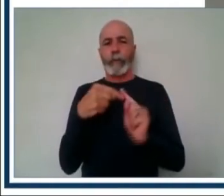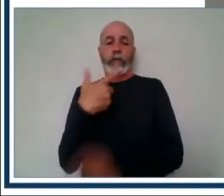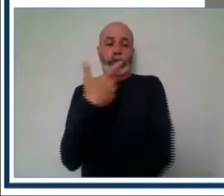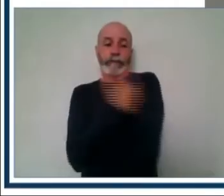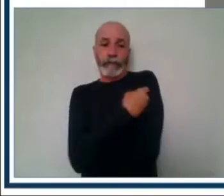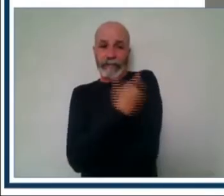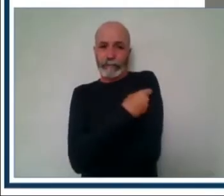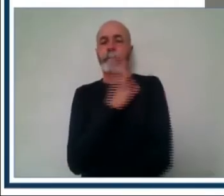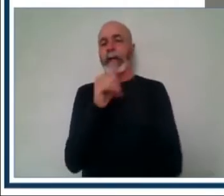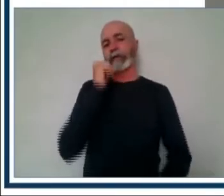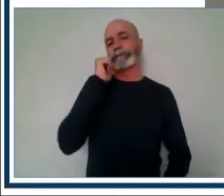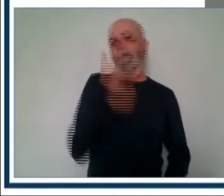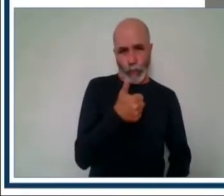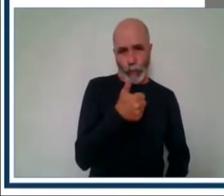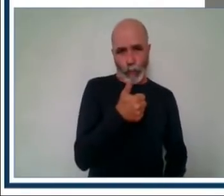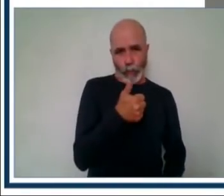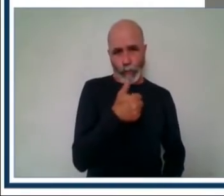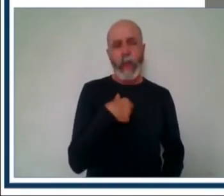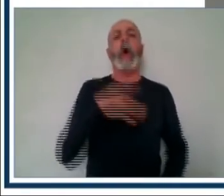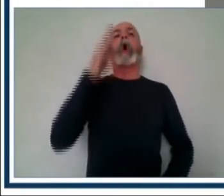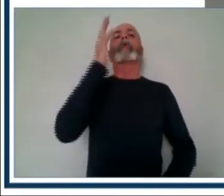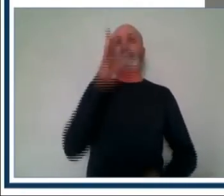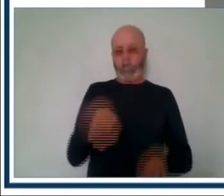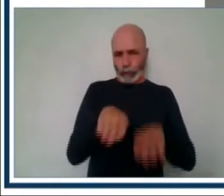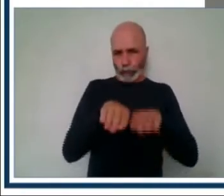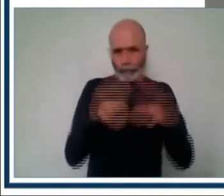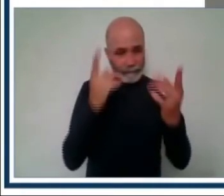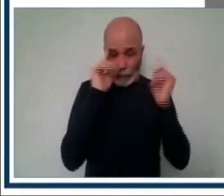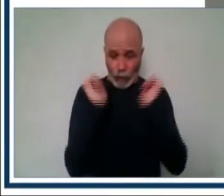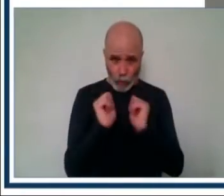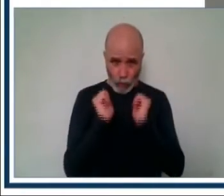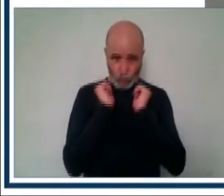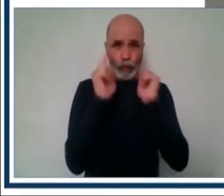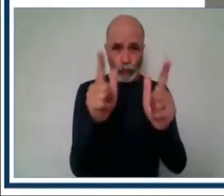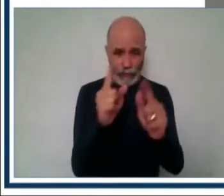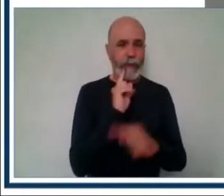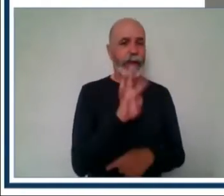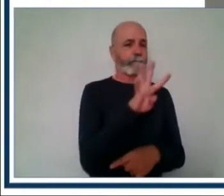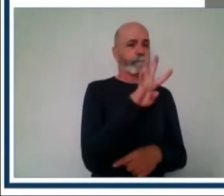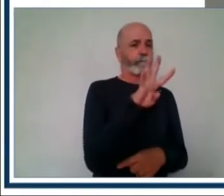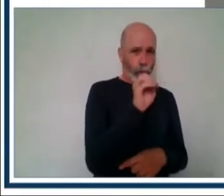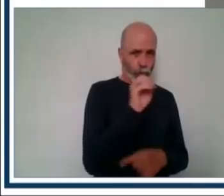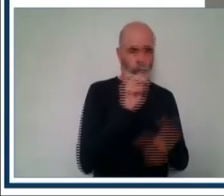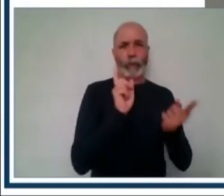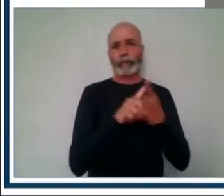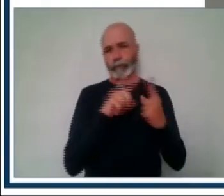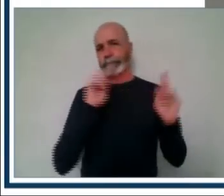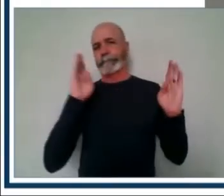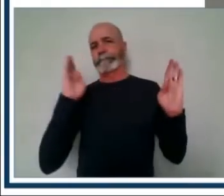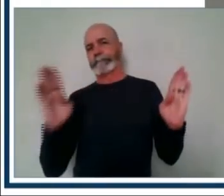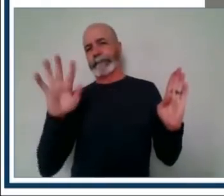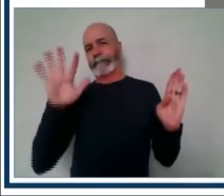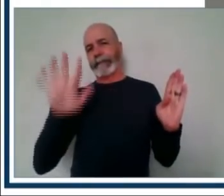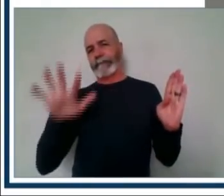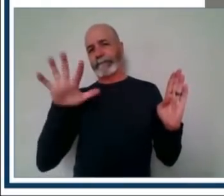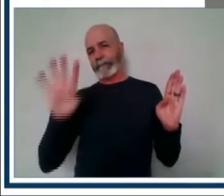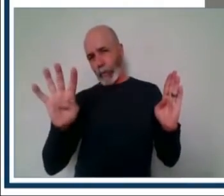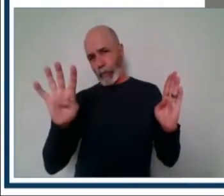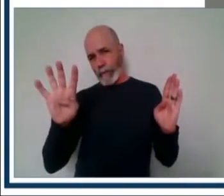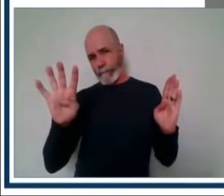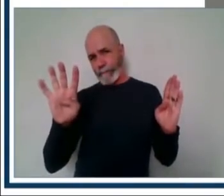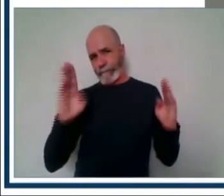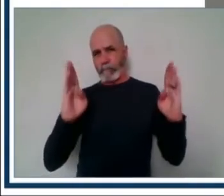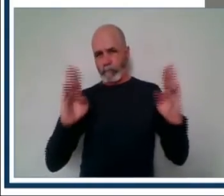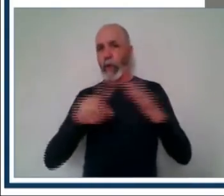opening up to people of AstraZeneca vaccine for people 40 to 54 starting tomorrow. But we'll